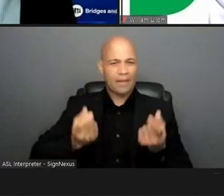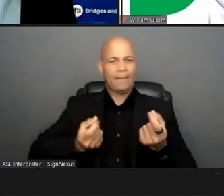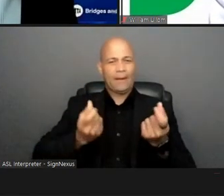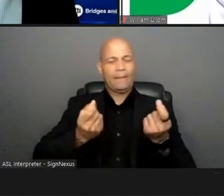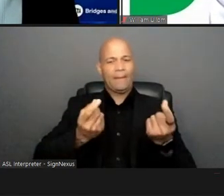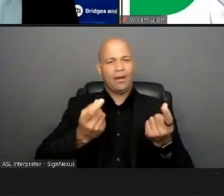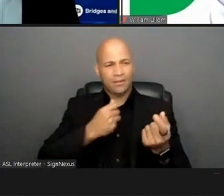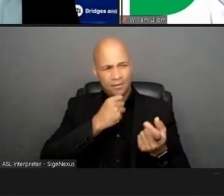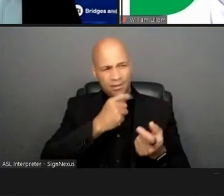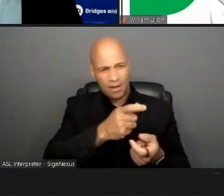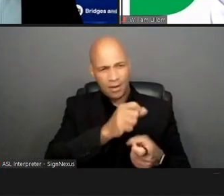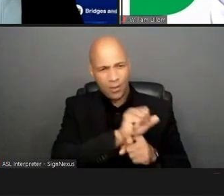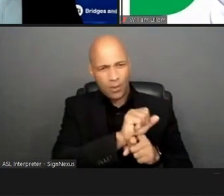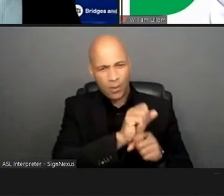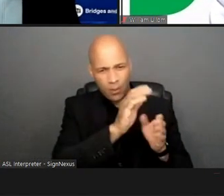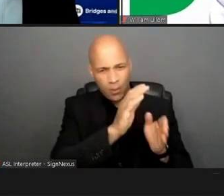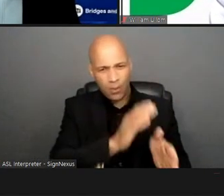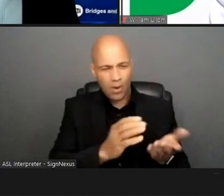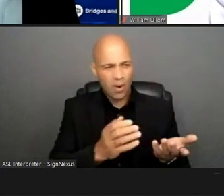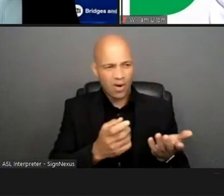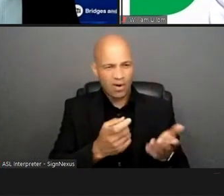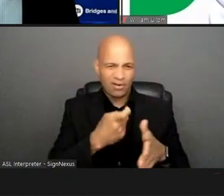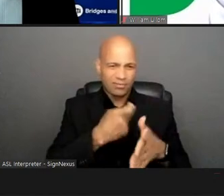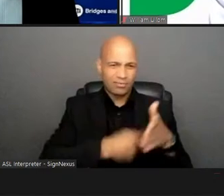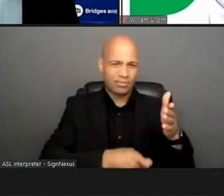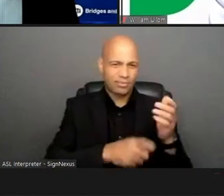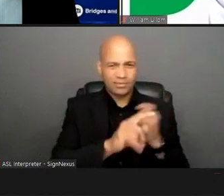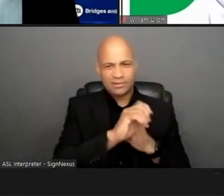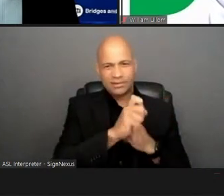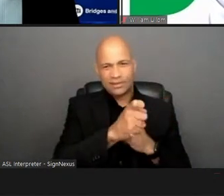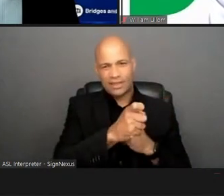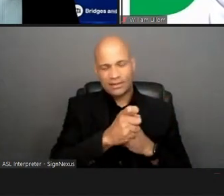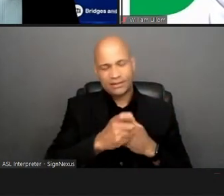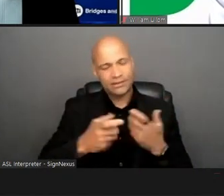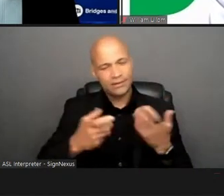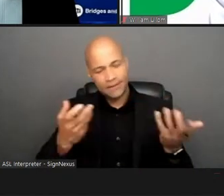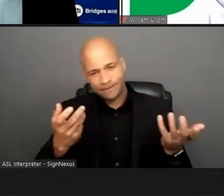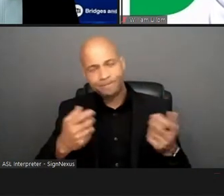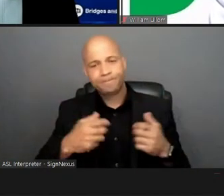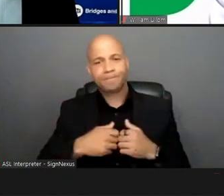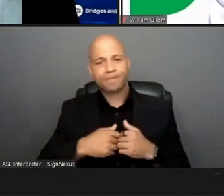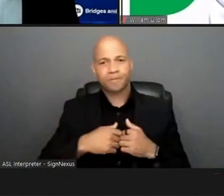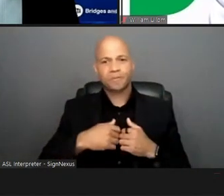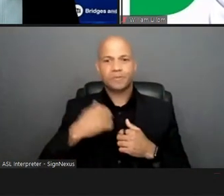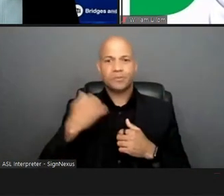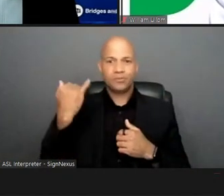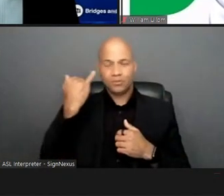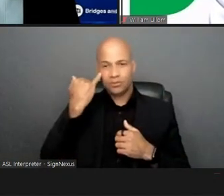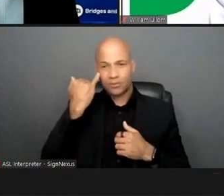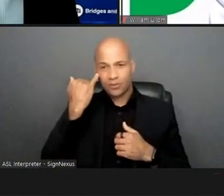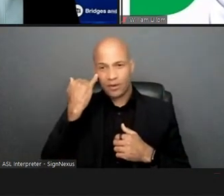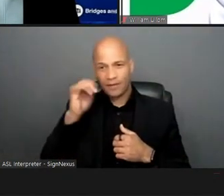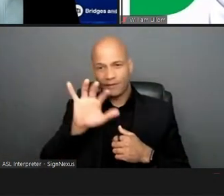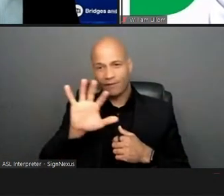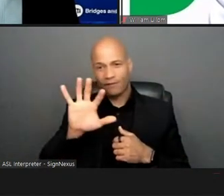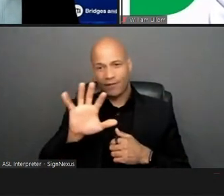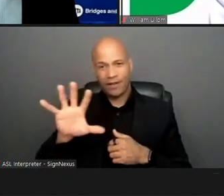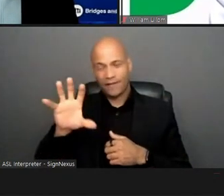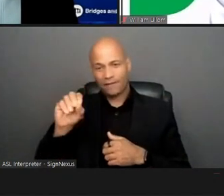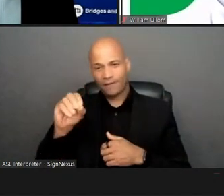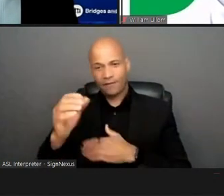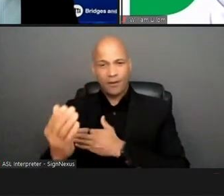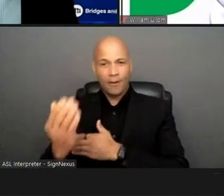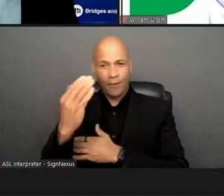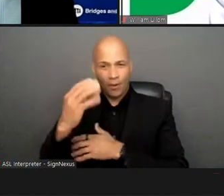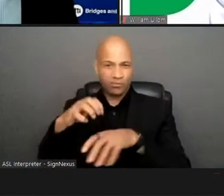hard-working employees instead of hitting hard-working people where it hurts the most as one who sits in Gowanus traffic at 5 50 a.m I'm not driving for pleasure it is that